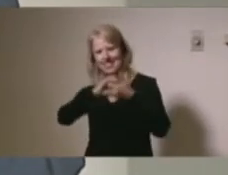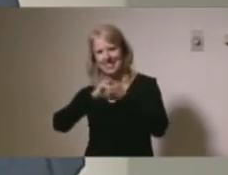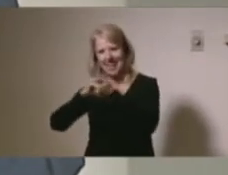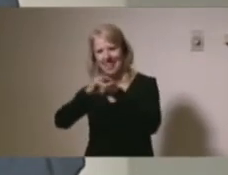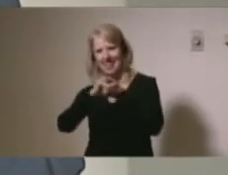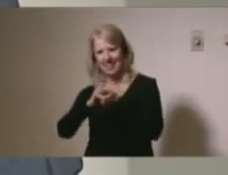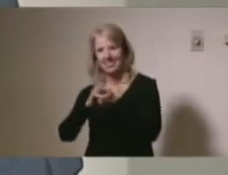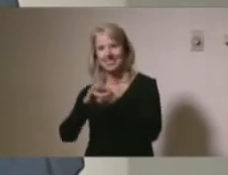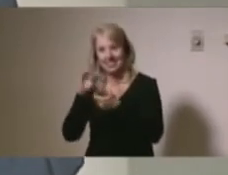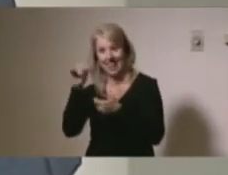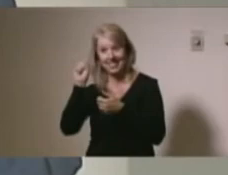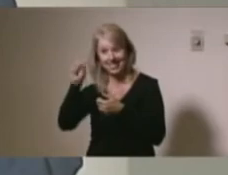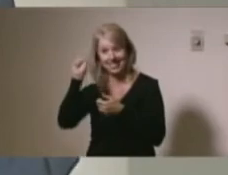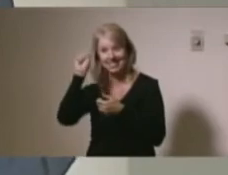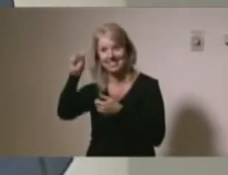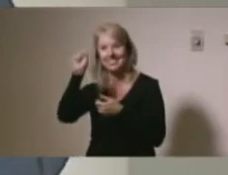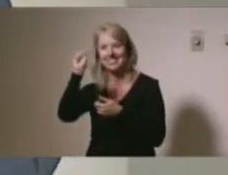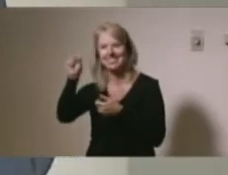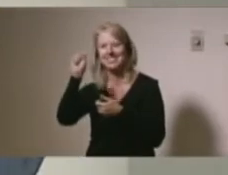solidarité.